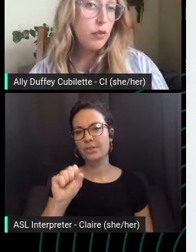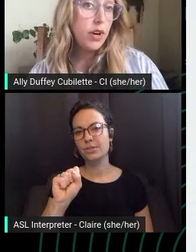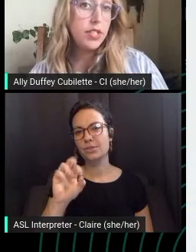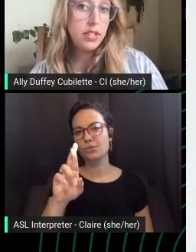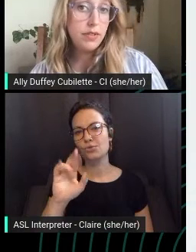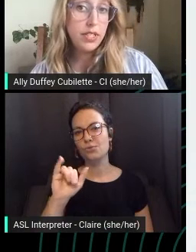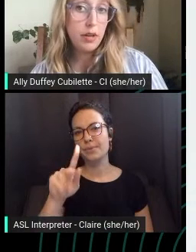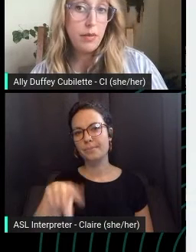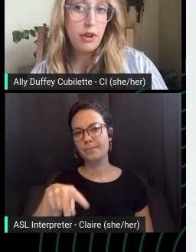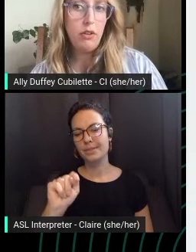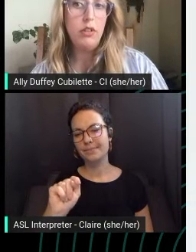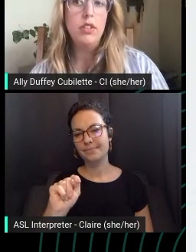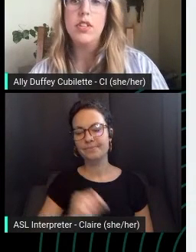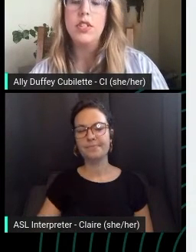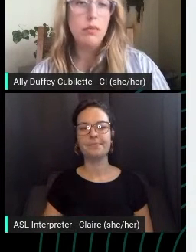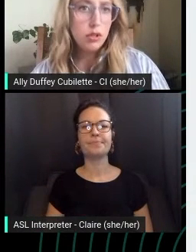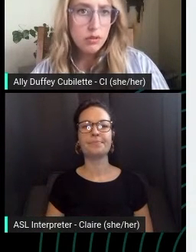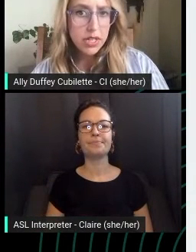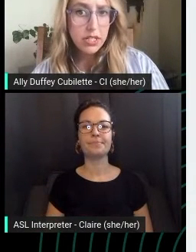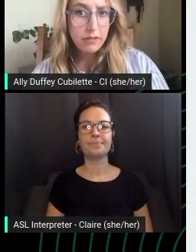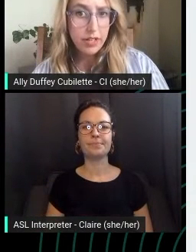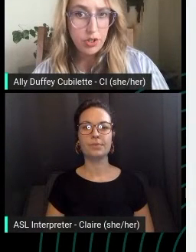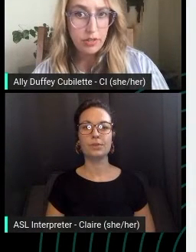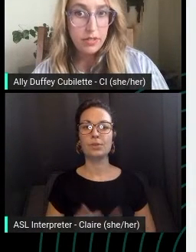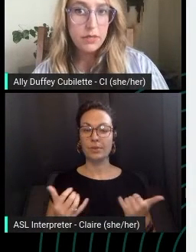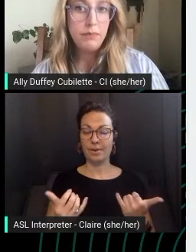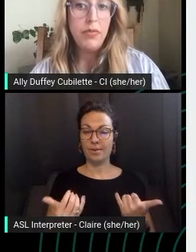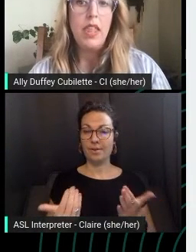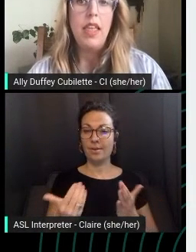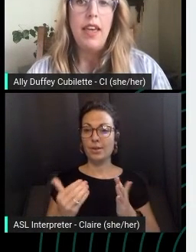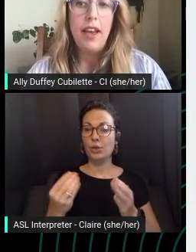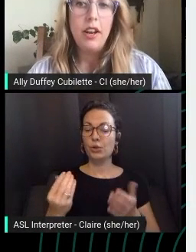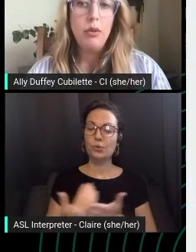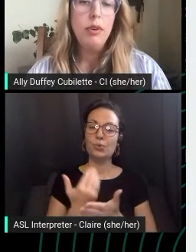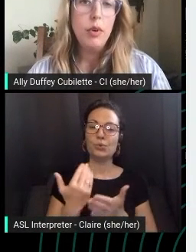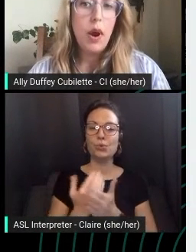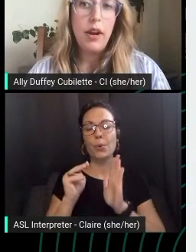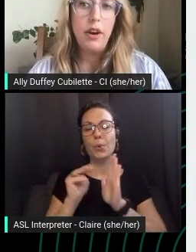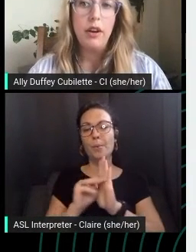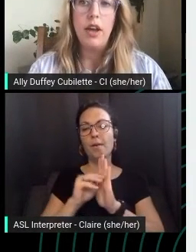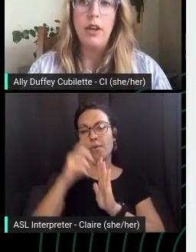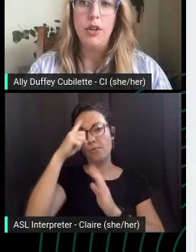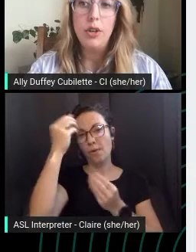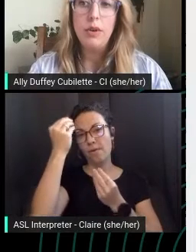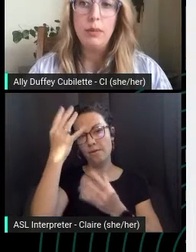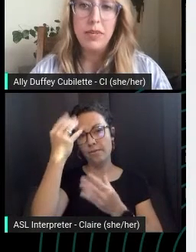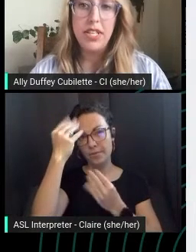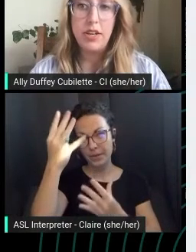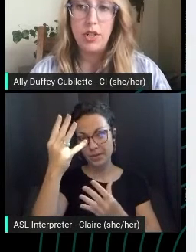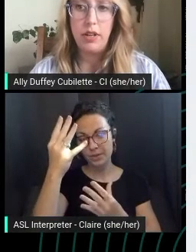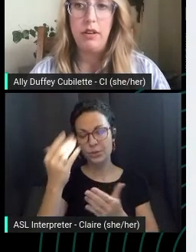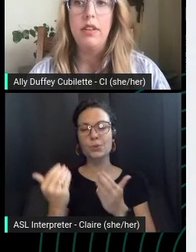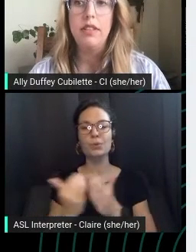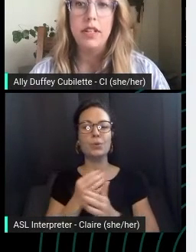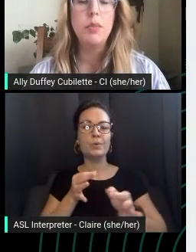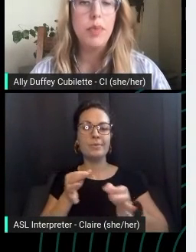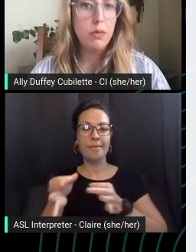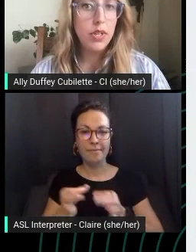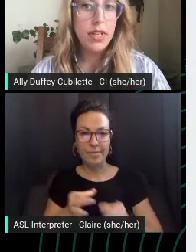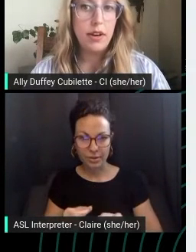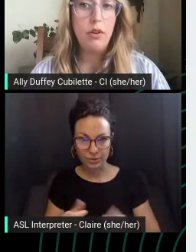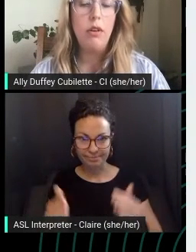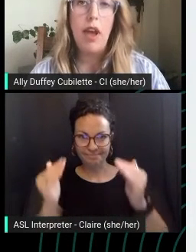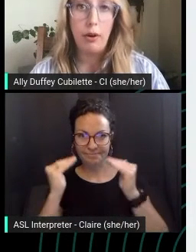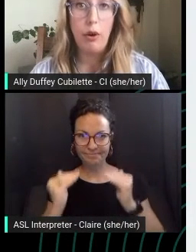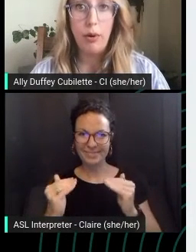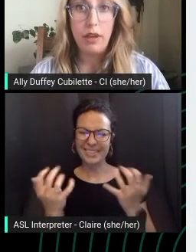So GA4 has a different data model, some new data definitions, and it will require a new implementation that is a bit